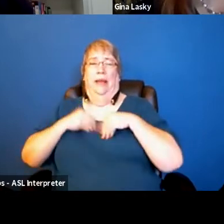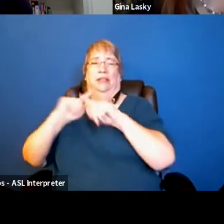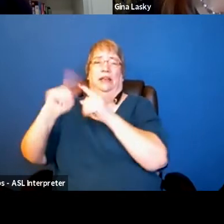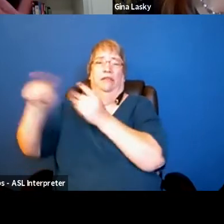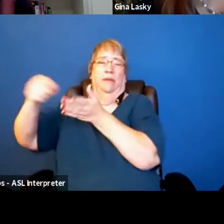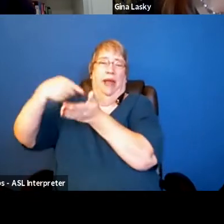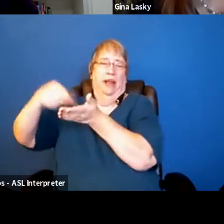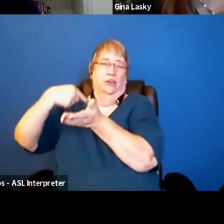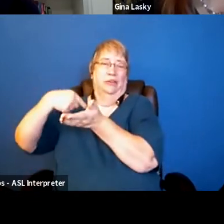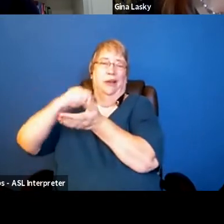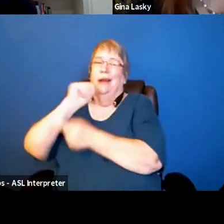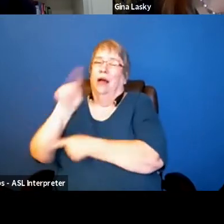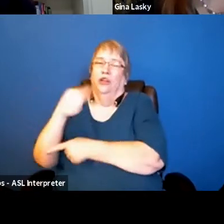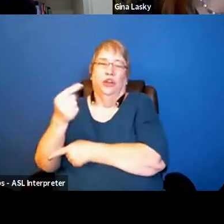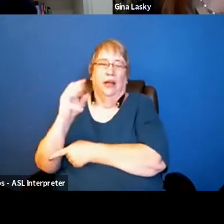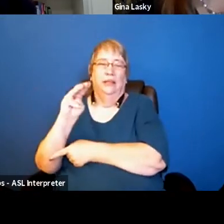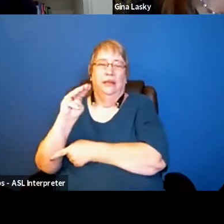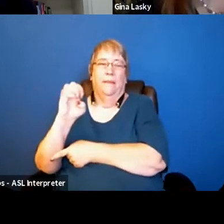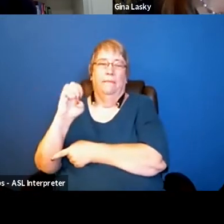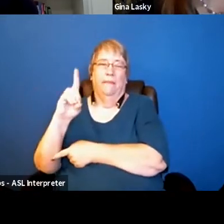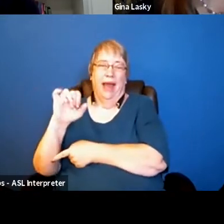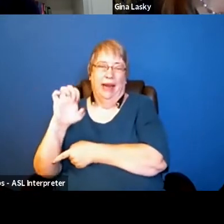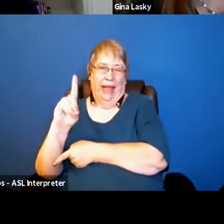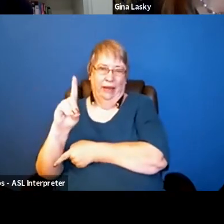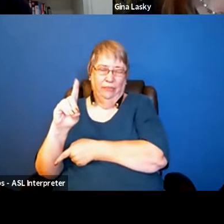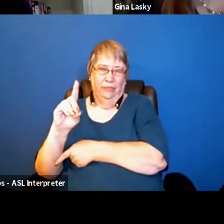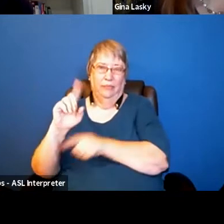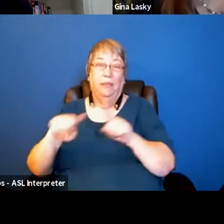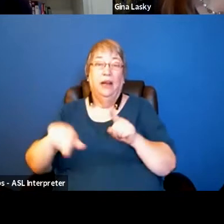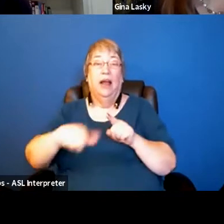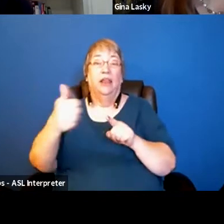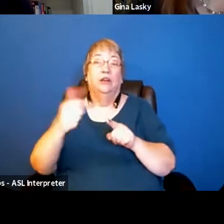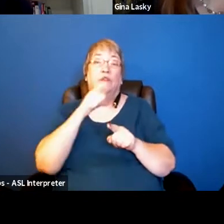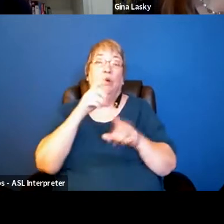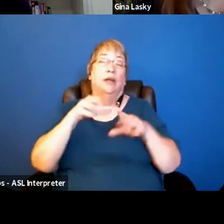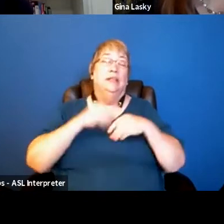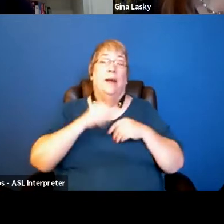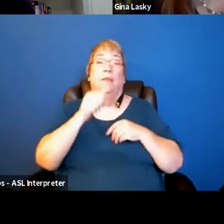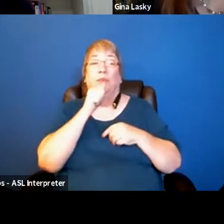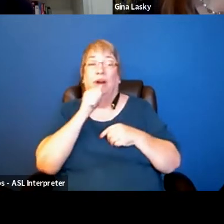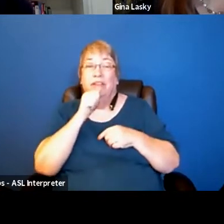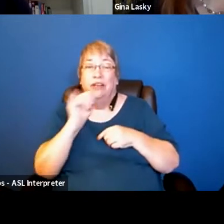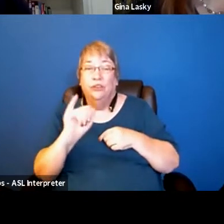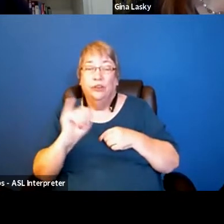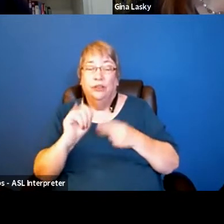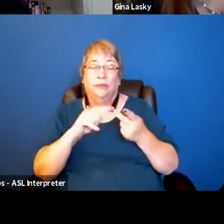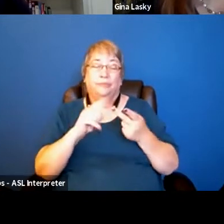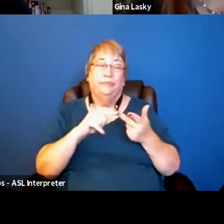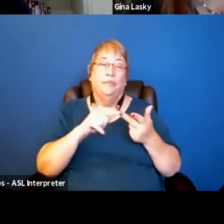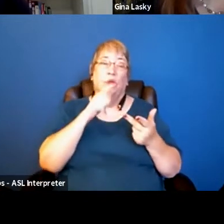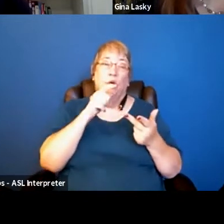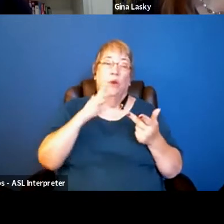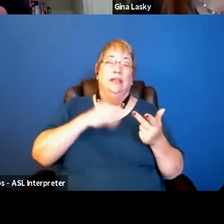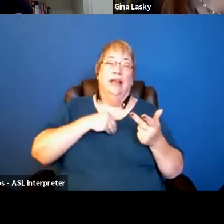Medicaid providers, but perhaps providers who accept privately insured or self-pay. We assigned